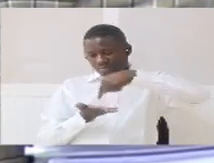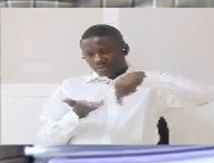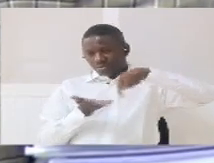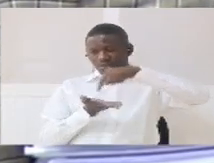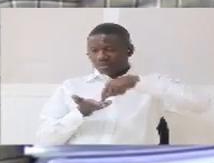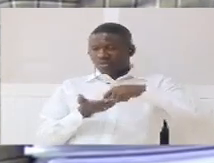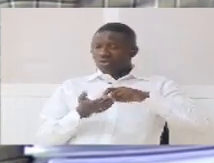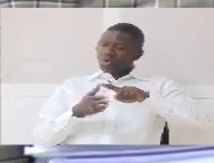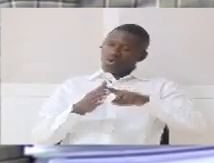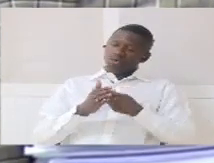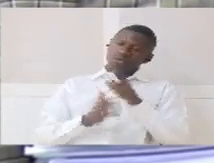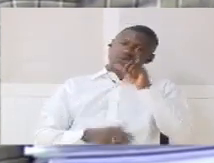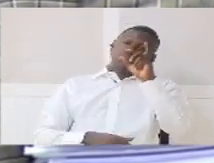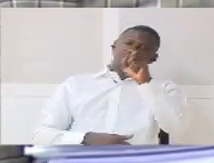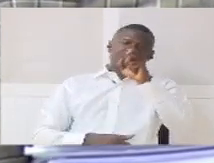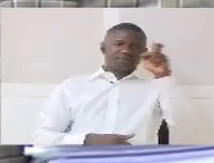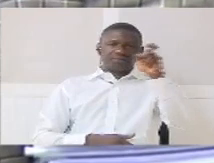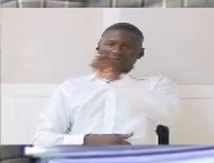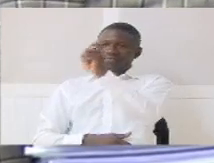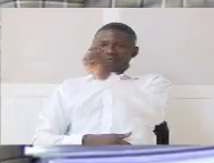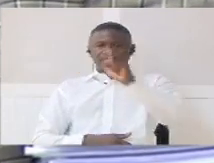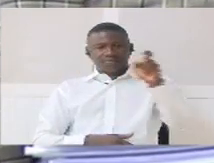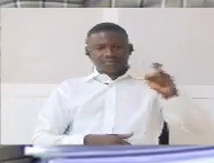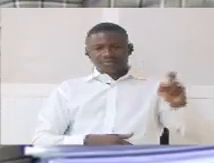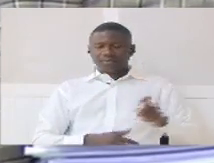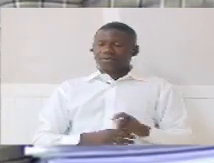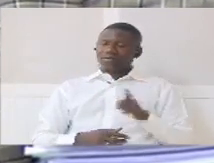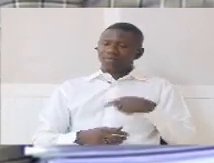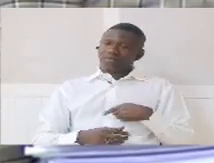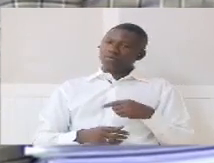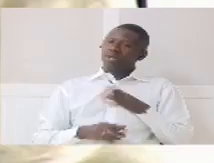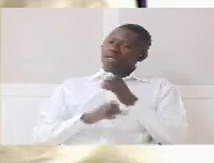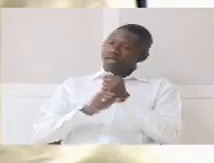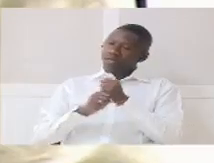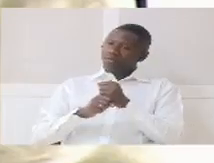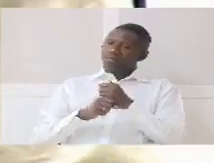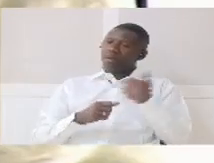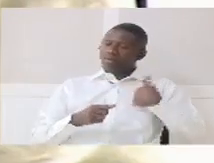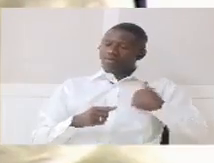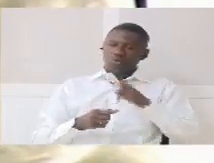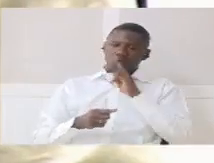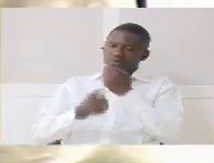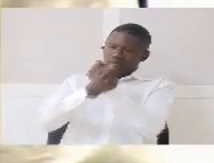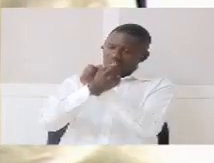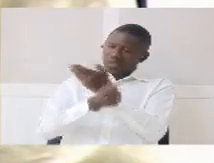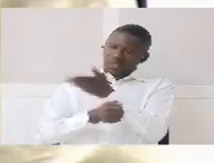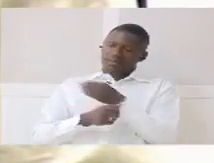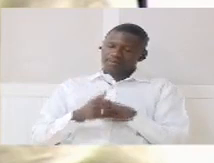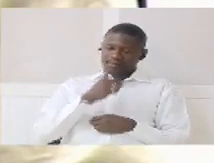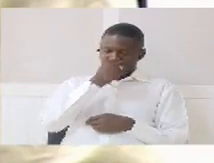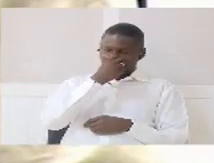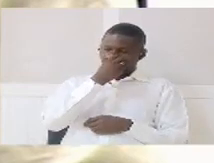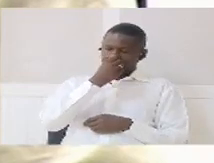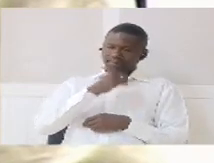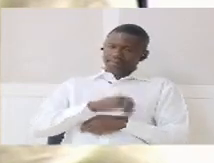mosquito sprays? For the benefit of the inmates. Ibuka ni susula boro lusang member komuntaiga